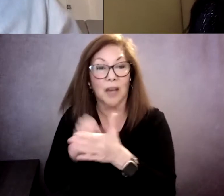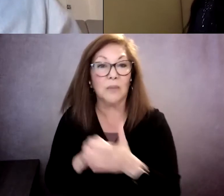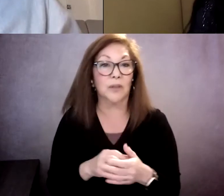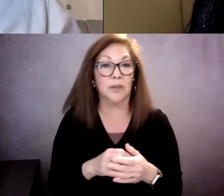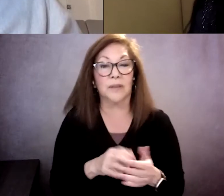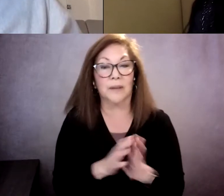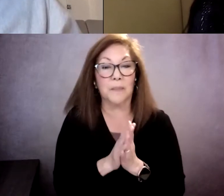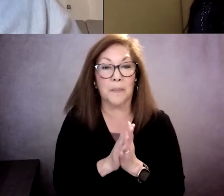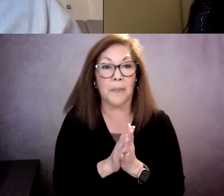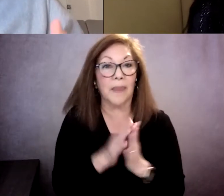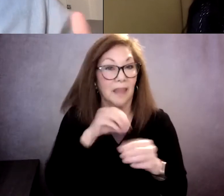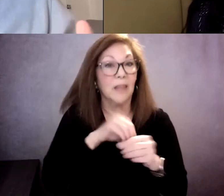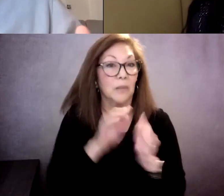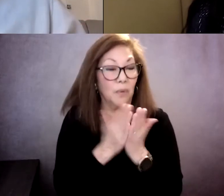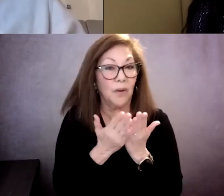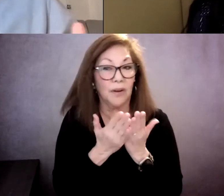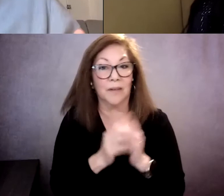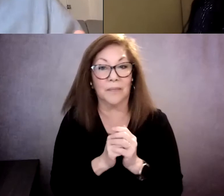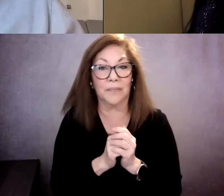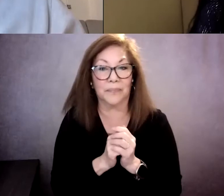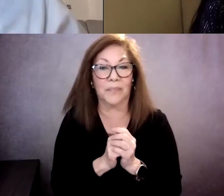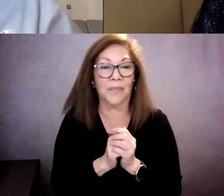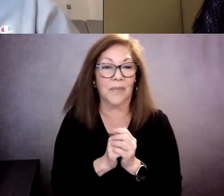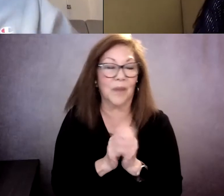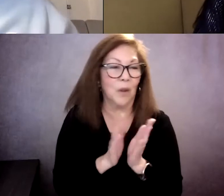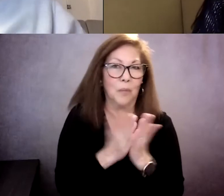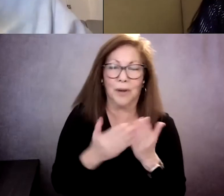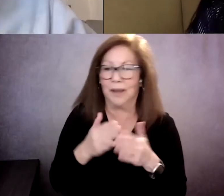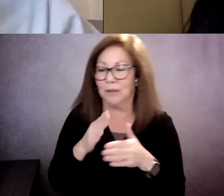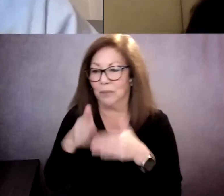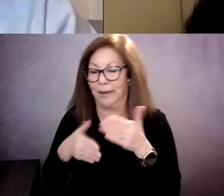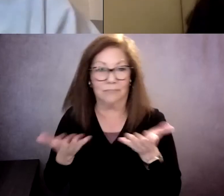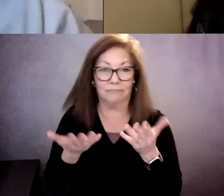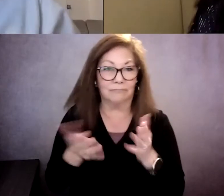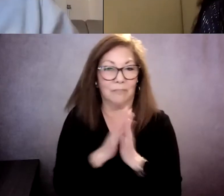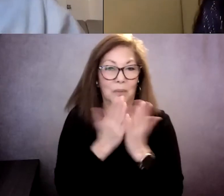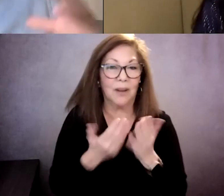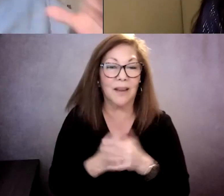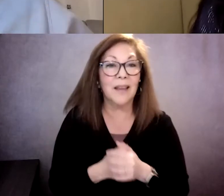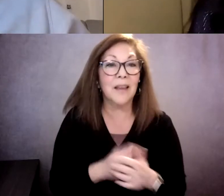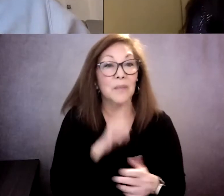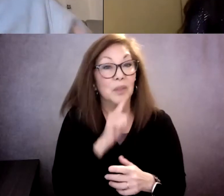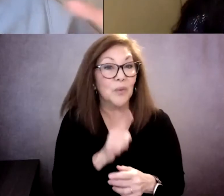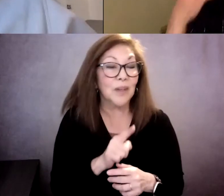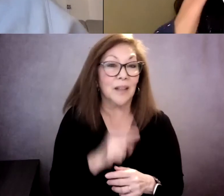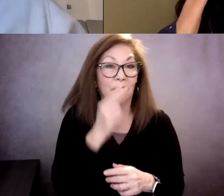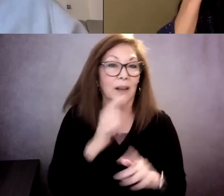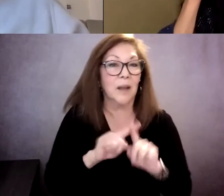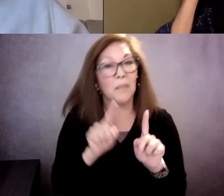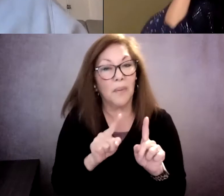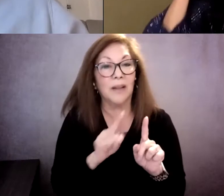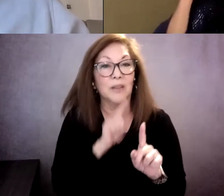bookend the book, so bookend the book. I don't know how funny. um, but it's true, right? Yeah. Bouet's